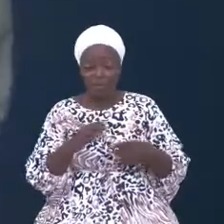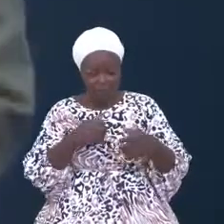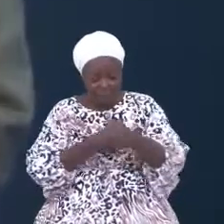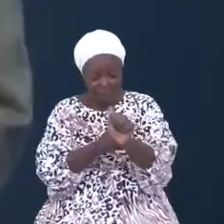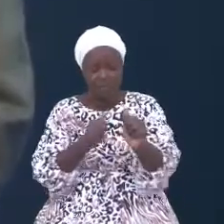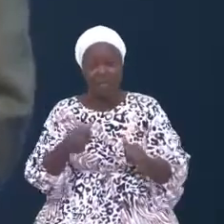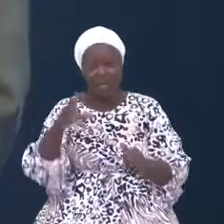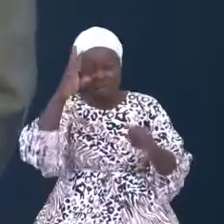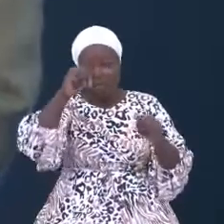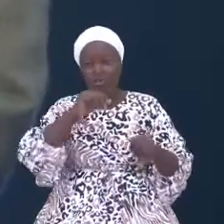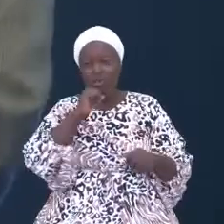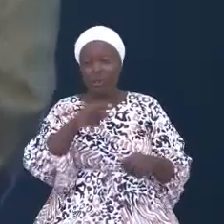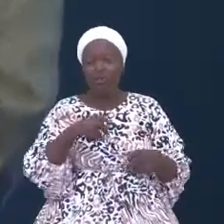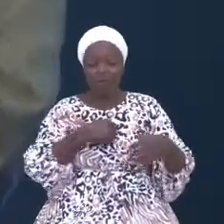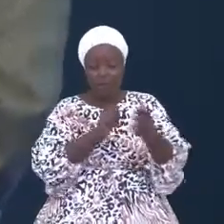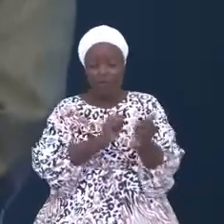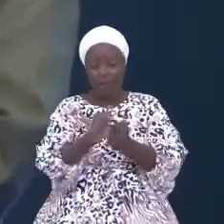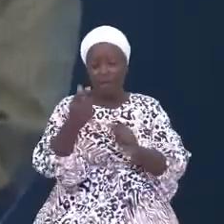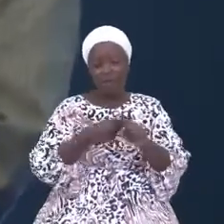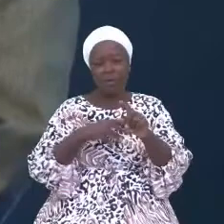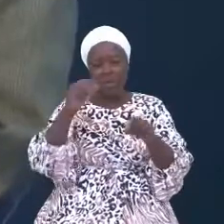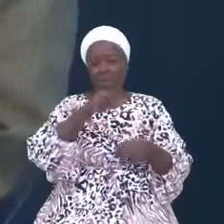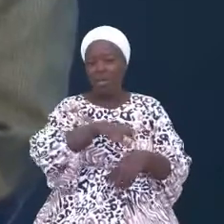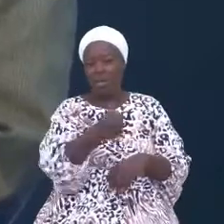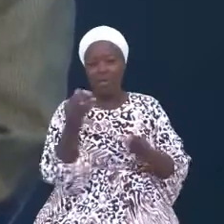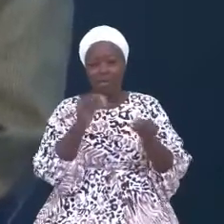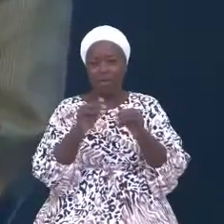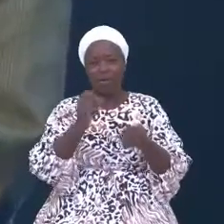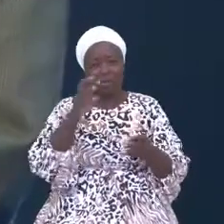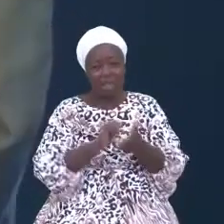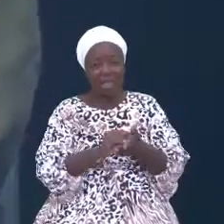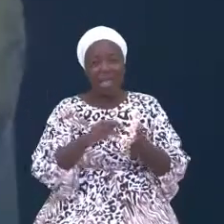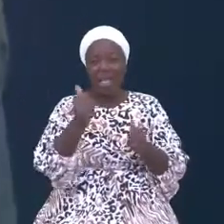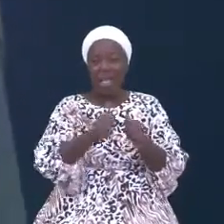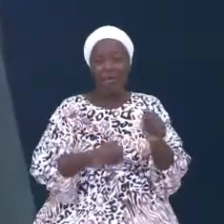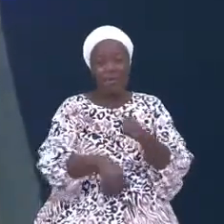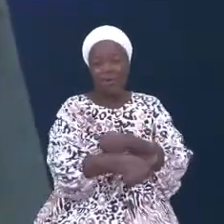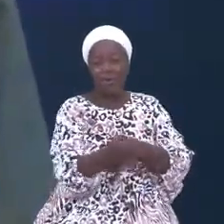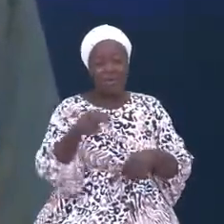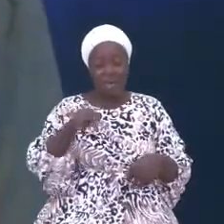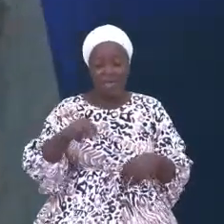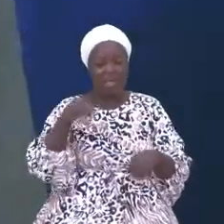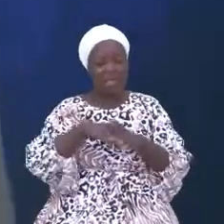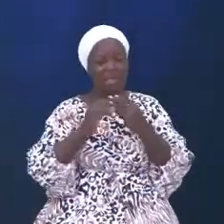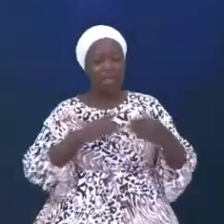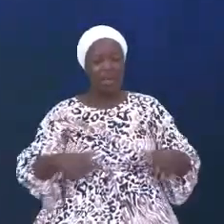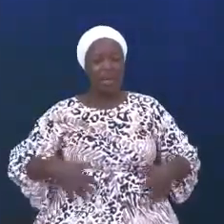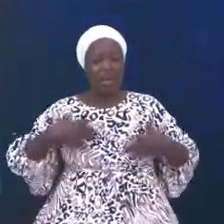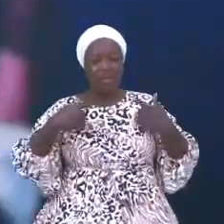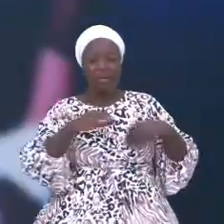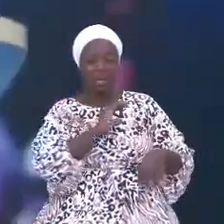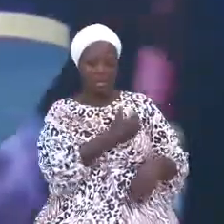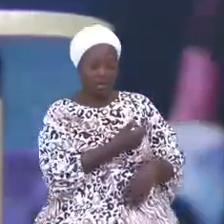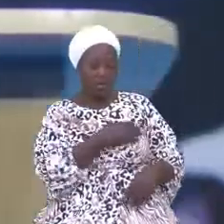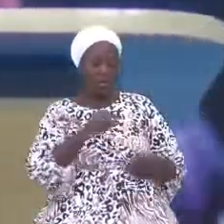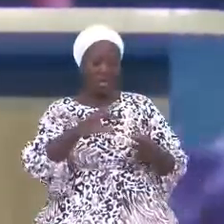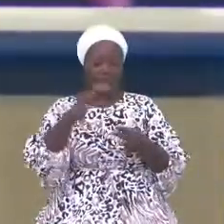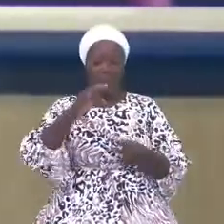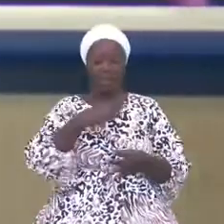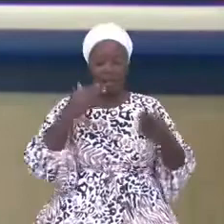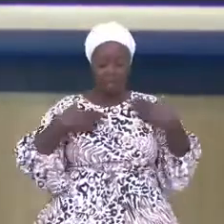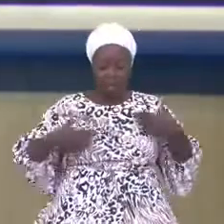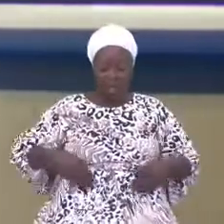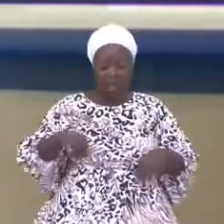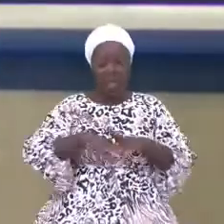so that any other need in our lives, in our soul, in our spirit, in our body, in our